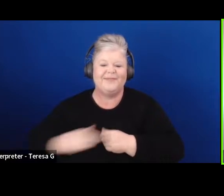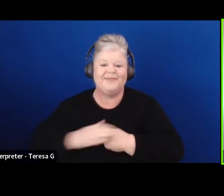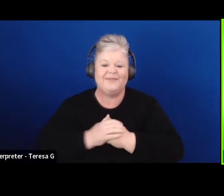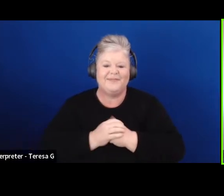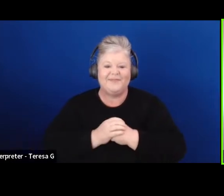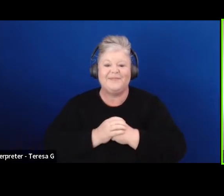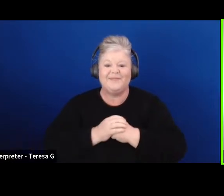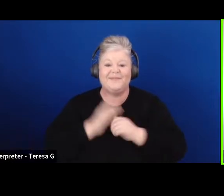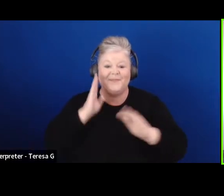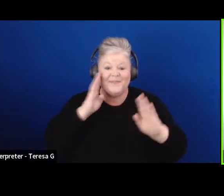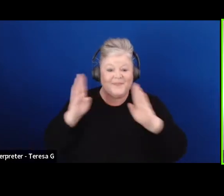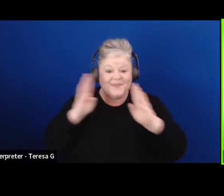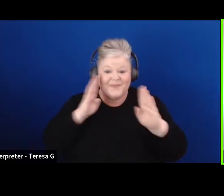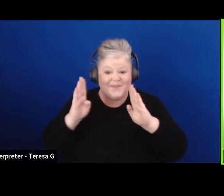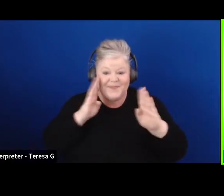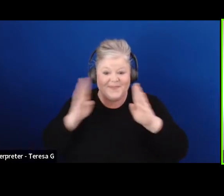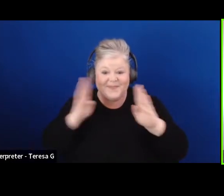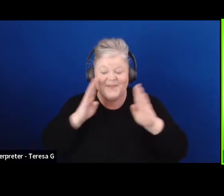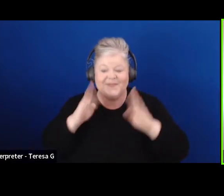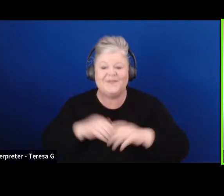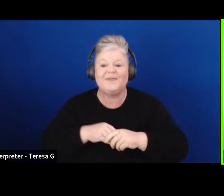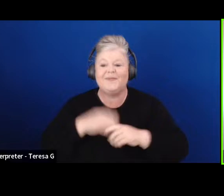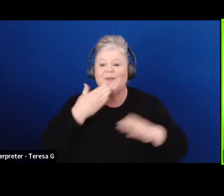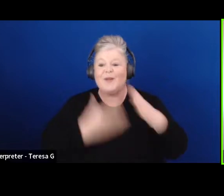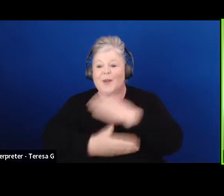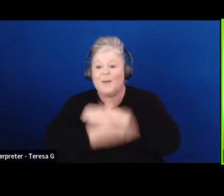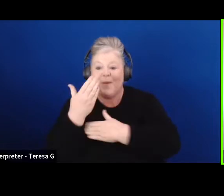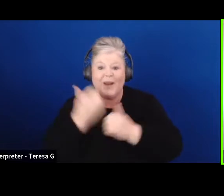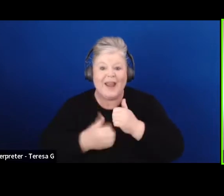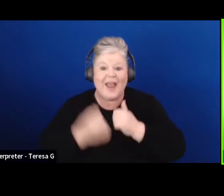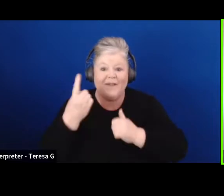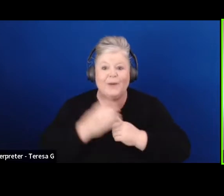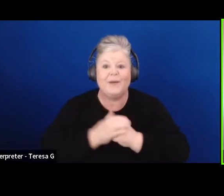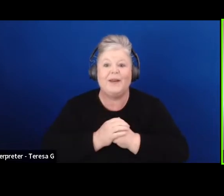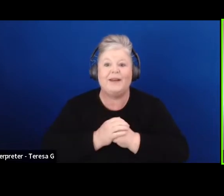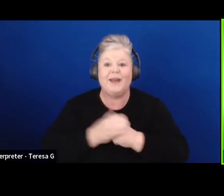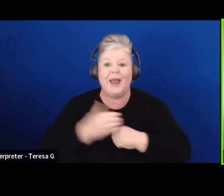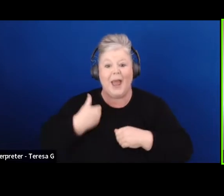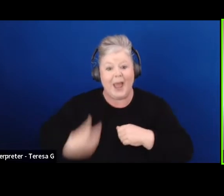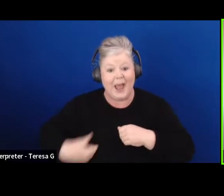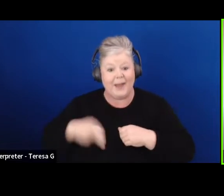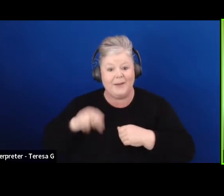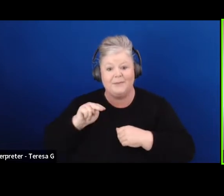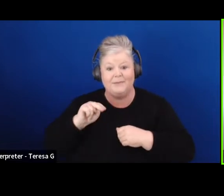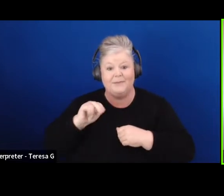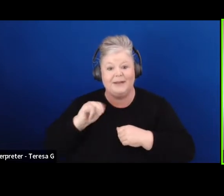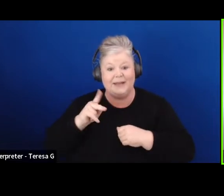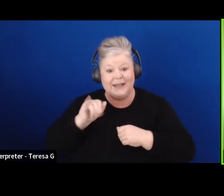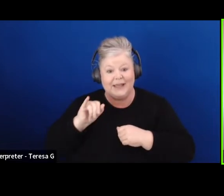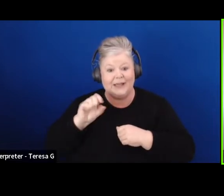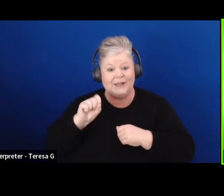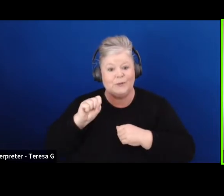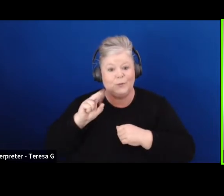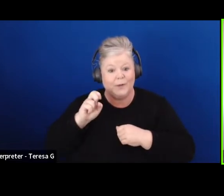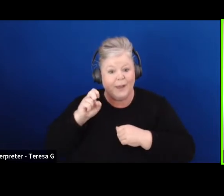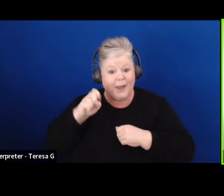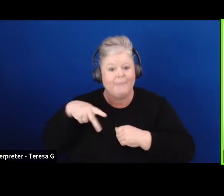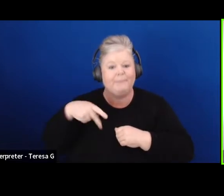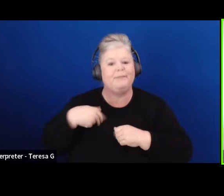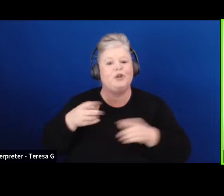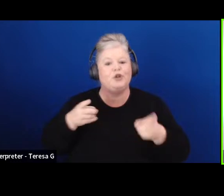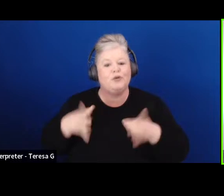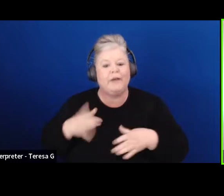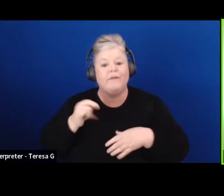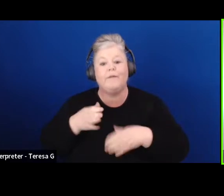Hello. Good morning, everyone. I'm Nikki Sukup. I'm the Director of Public Policy and